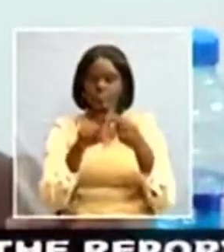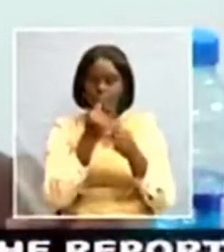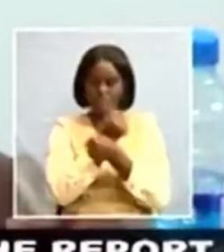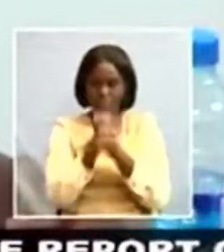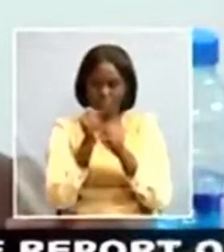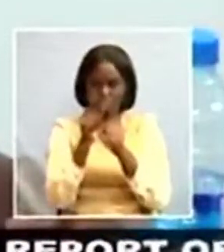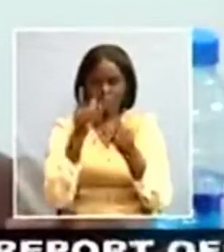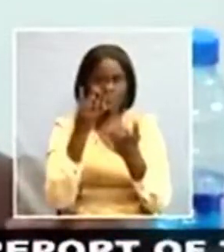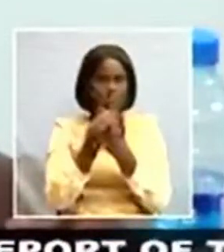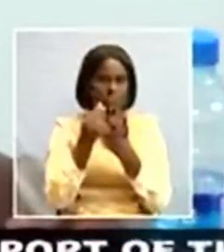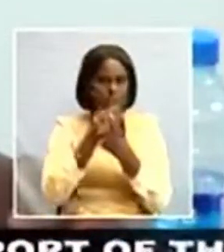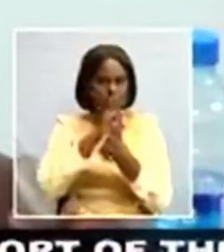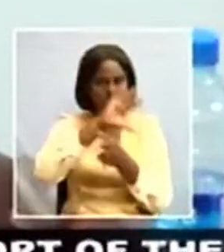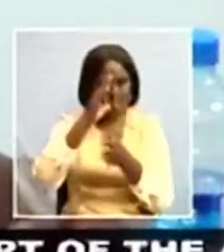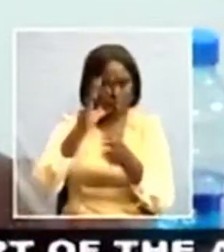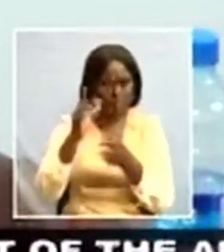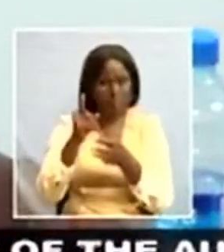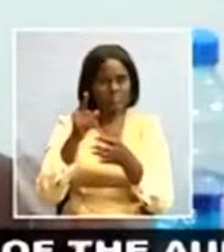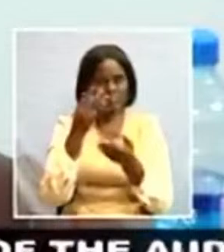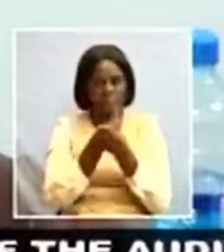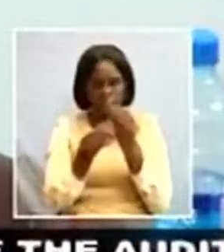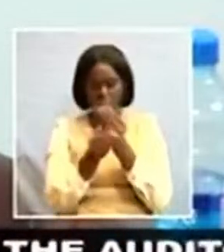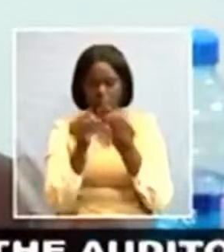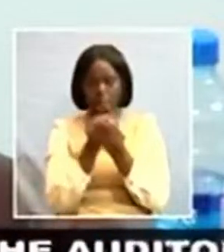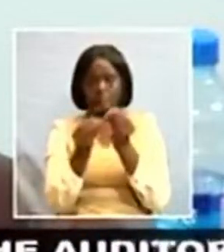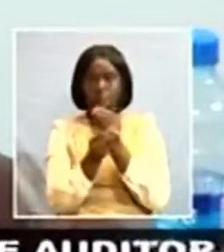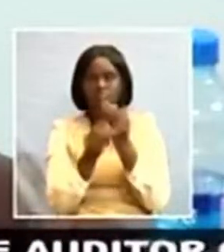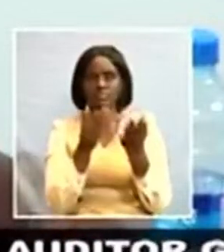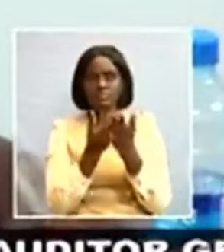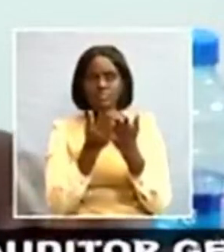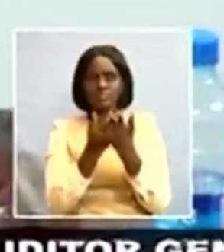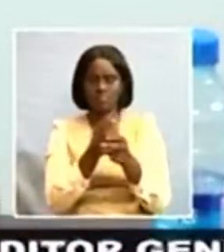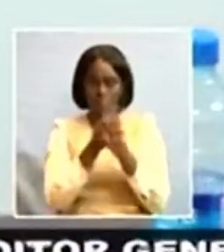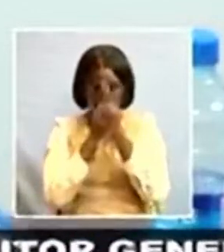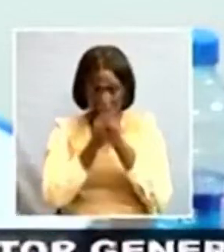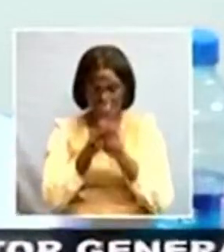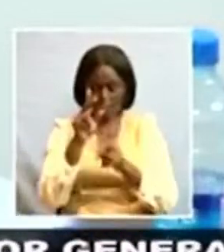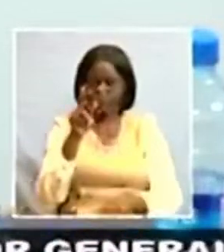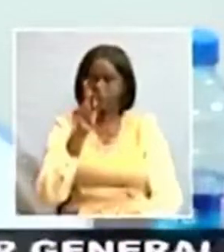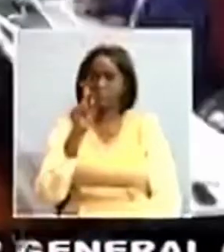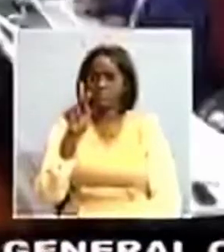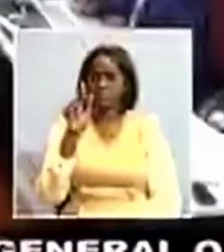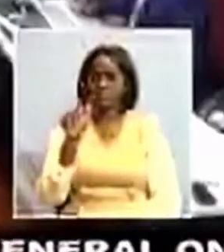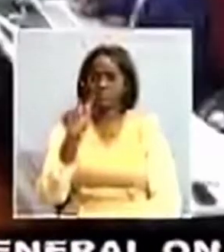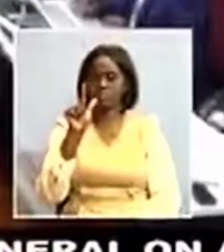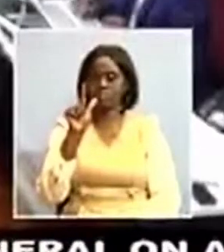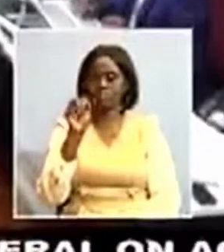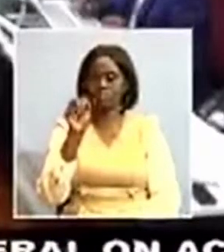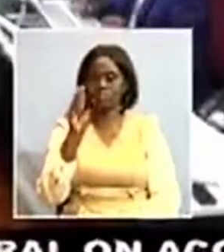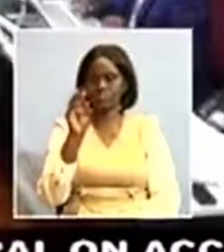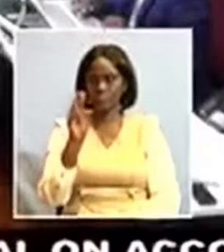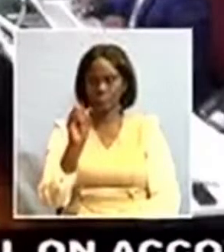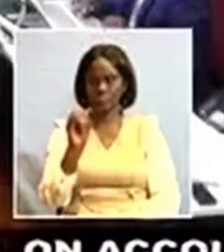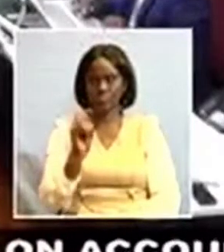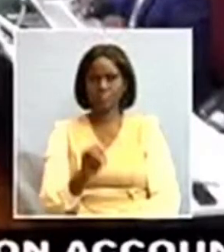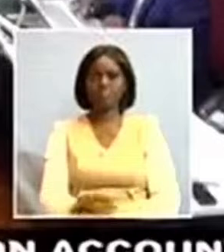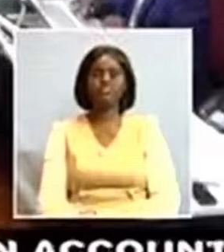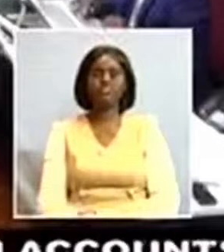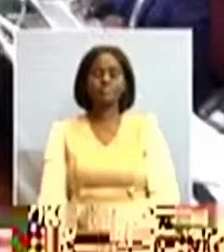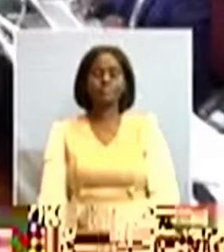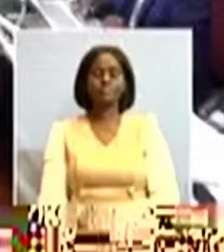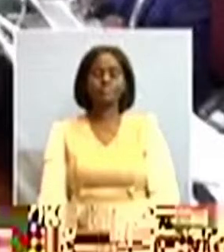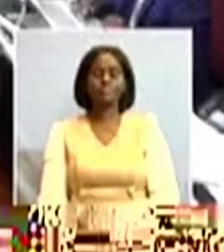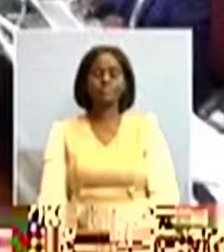dismantle the mountain. These are statutory obligations. Honorable Pavioma. Sure, maybe a simple